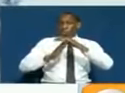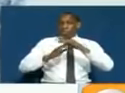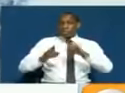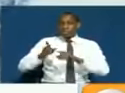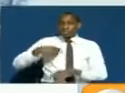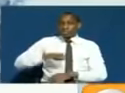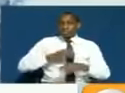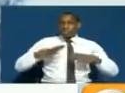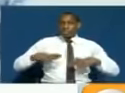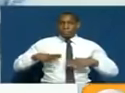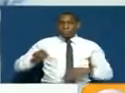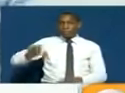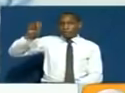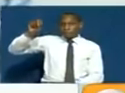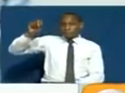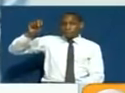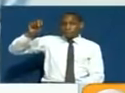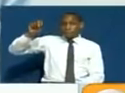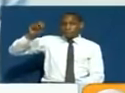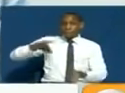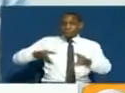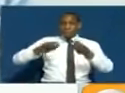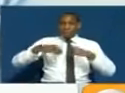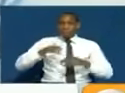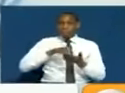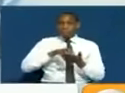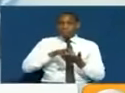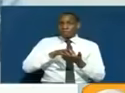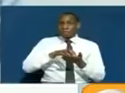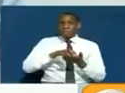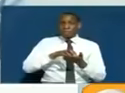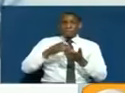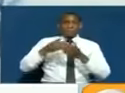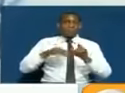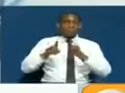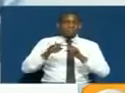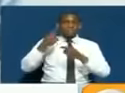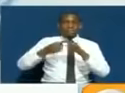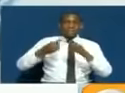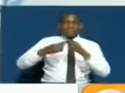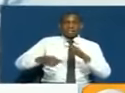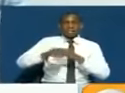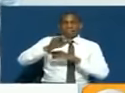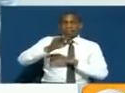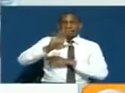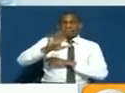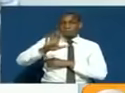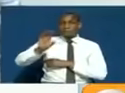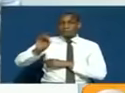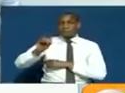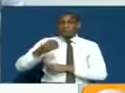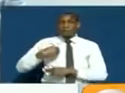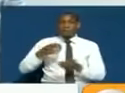sisi watu wa north tumepewa hiyo cheo. Ishawahi kuwa kwa miaka 55 tushawahi